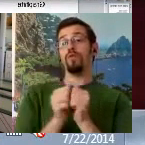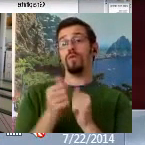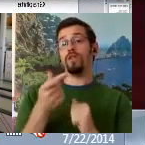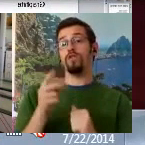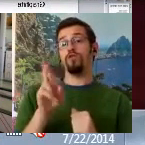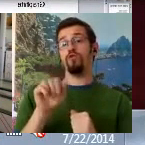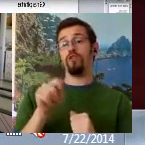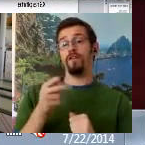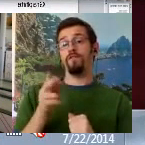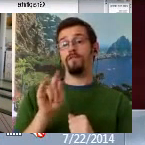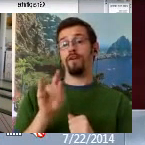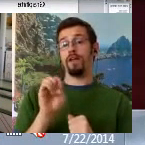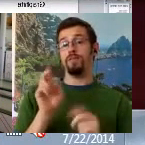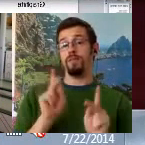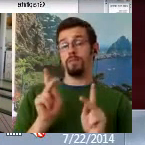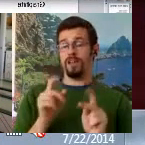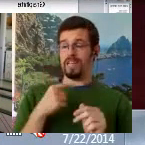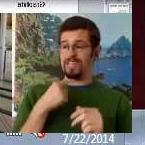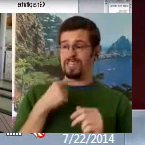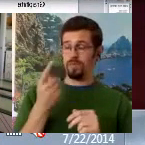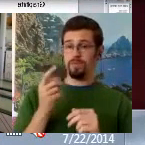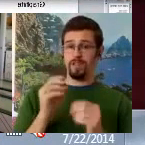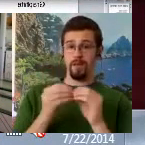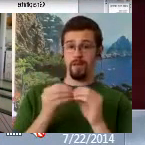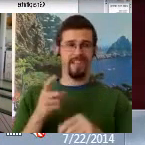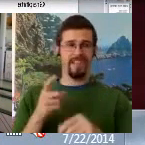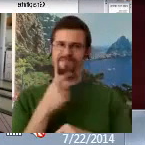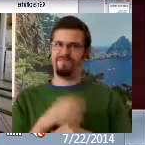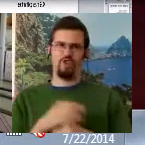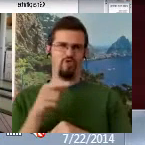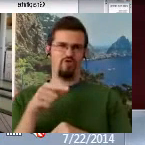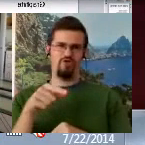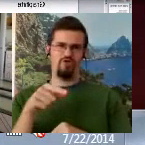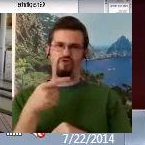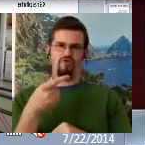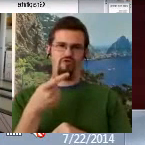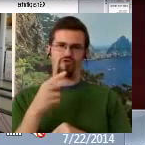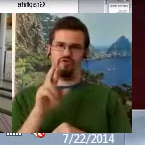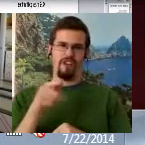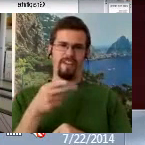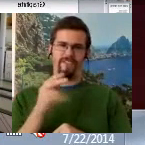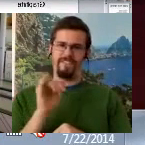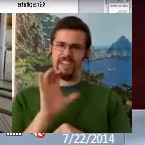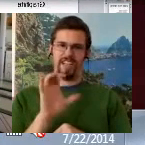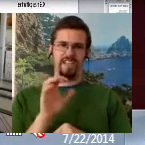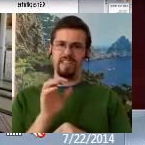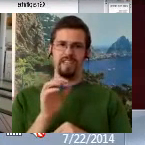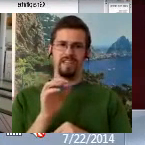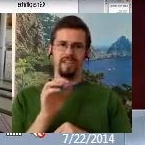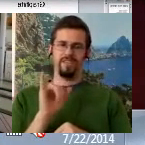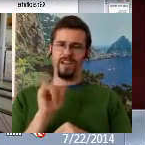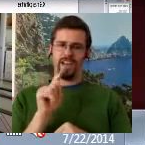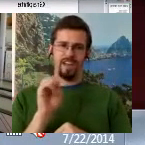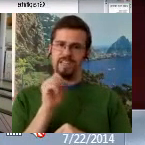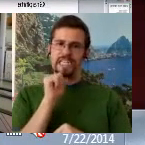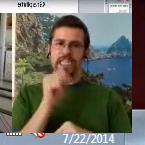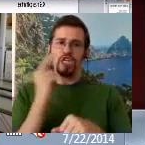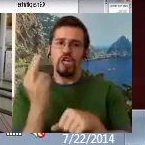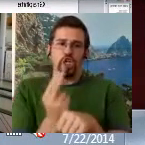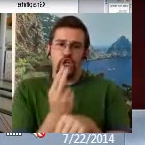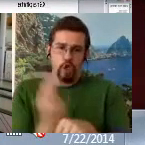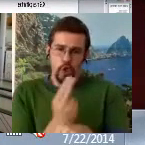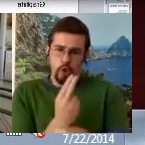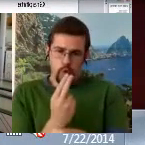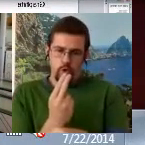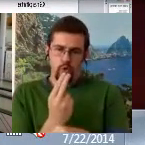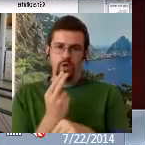said, Graphite just doesn't work that way. You just don't use coordinate characters. So I wasn't quite